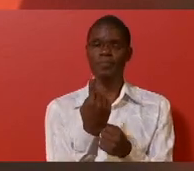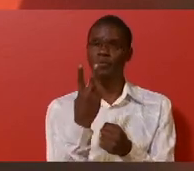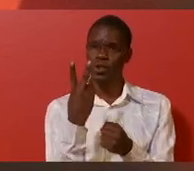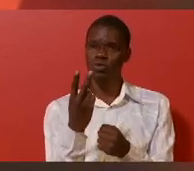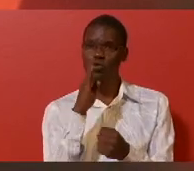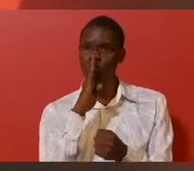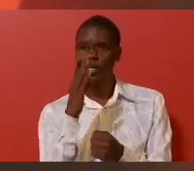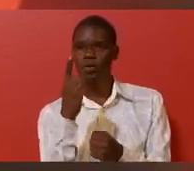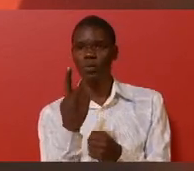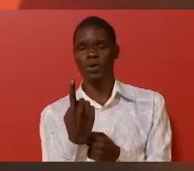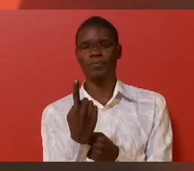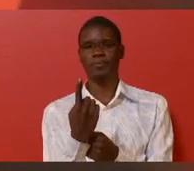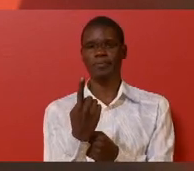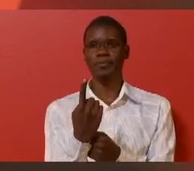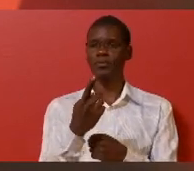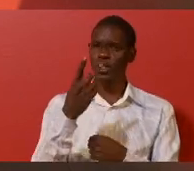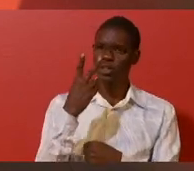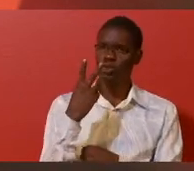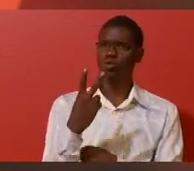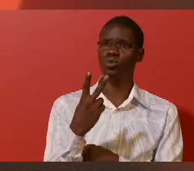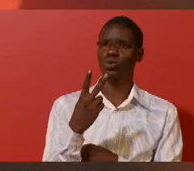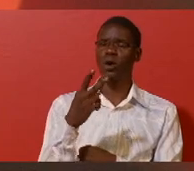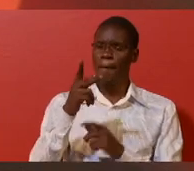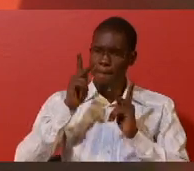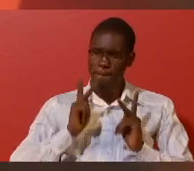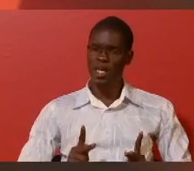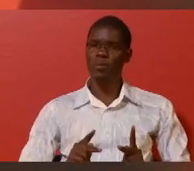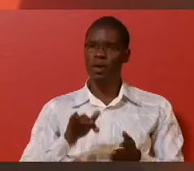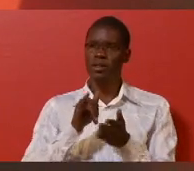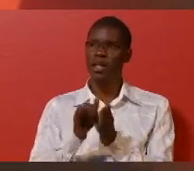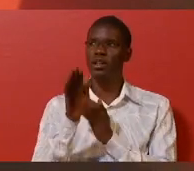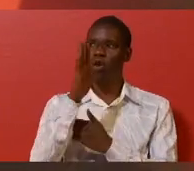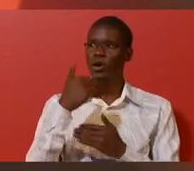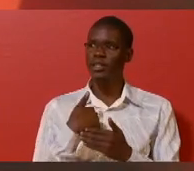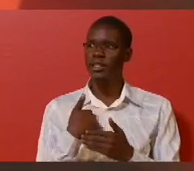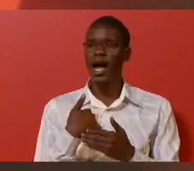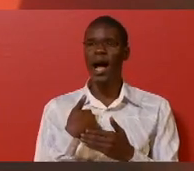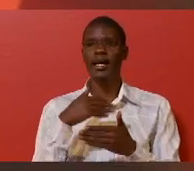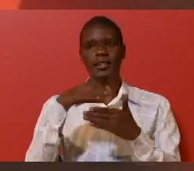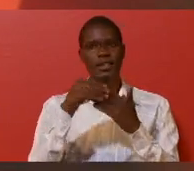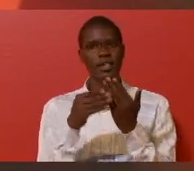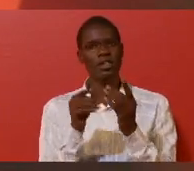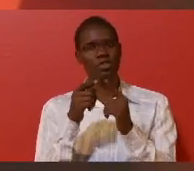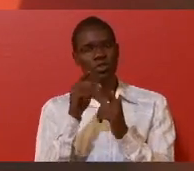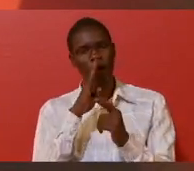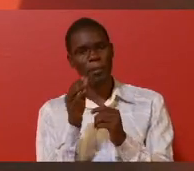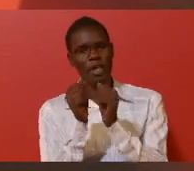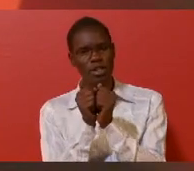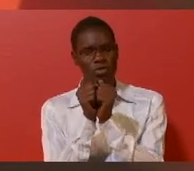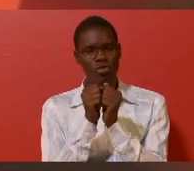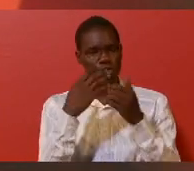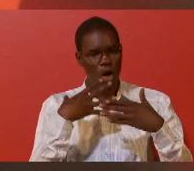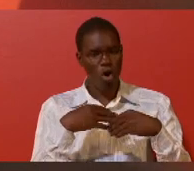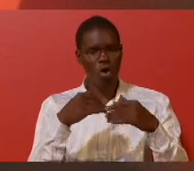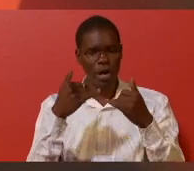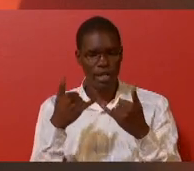becoming one. These two people that God have ordained to come together are going to